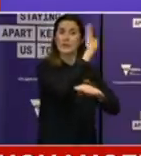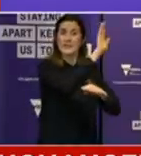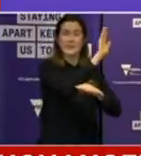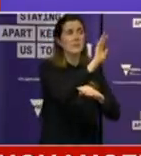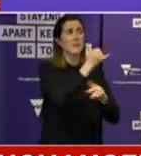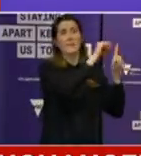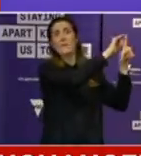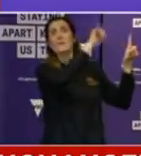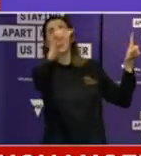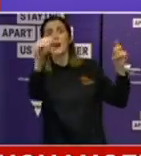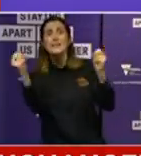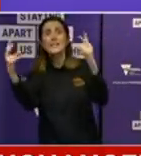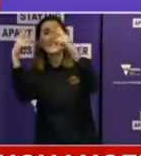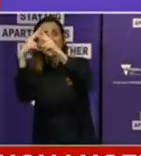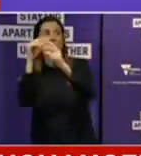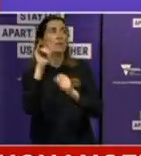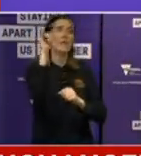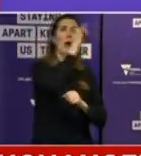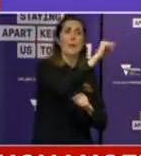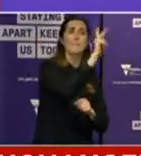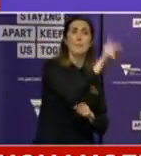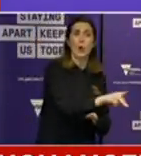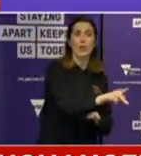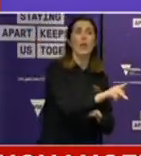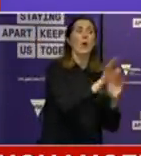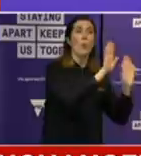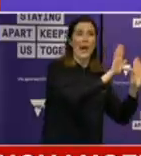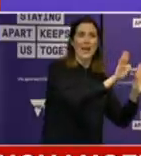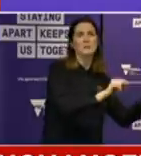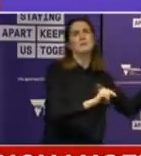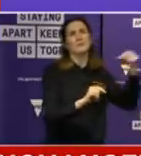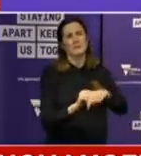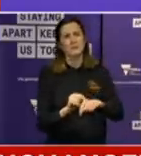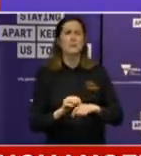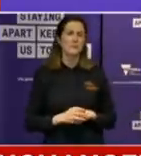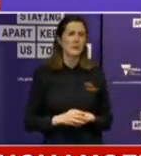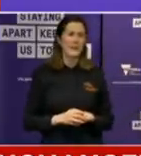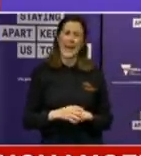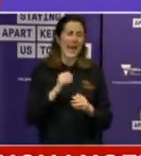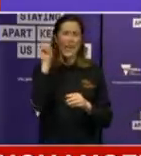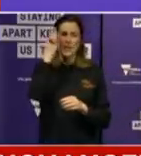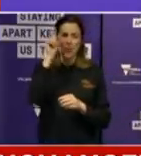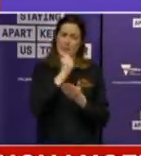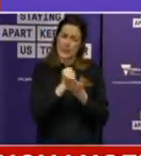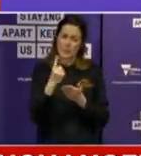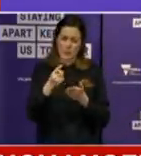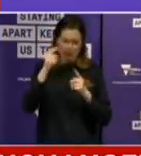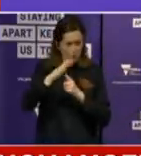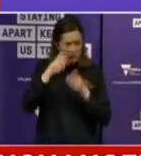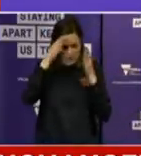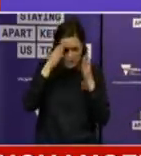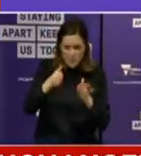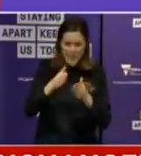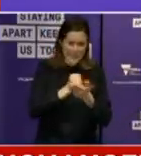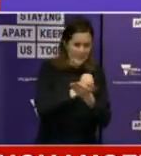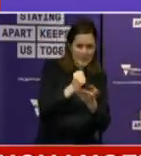states, but there's no alternative. We need to be focused on really one thing and one thing only, and that's getting these numbers as low as we possibly can, and